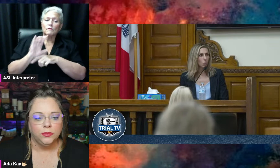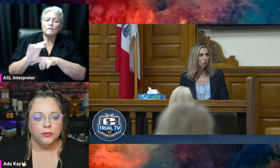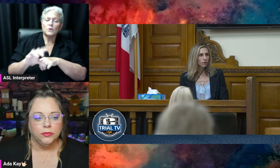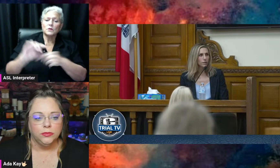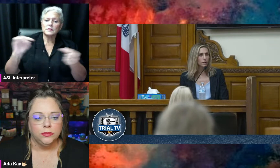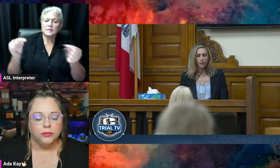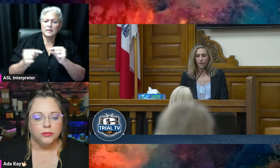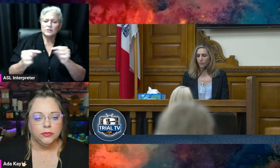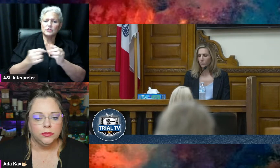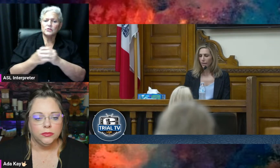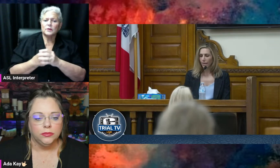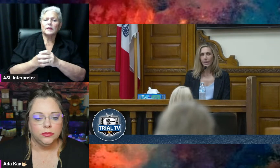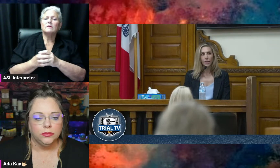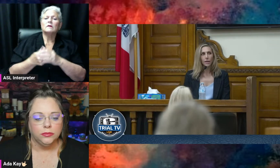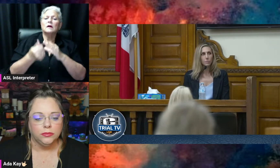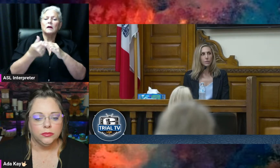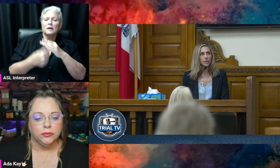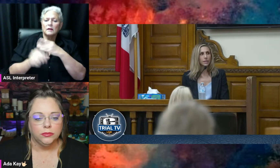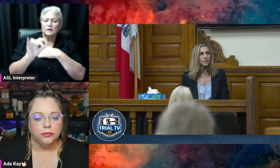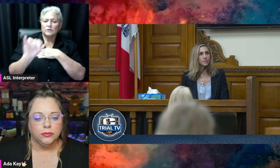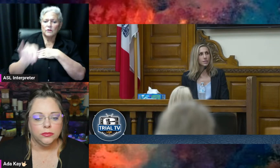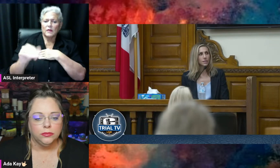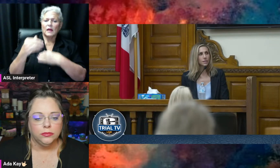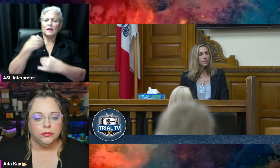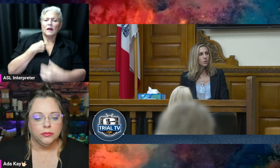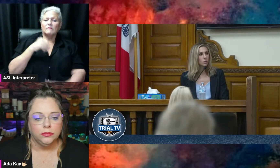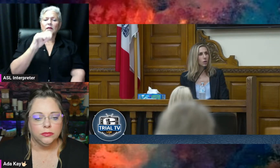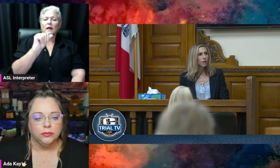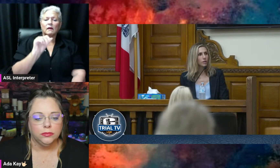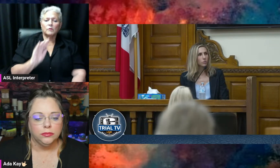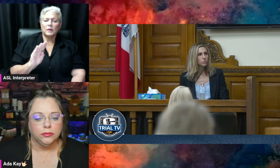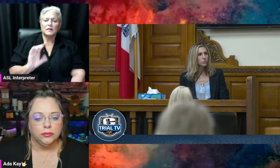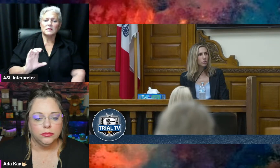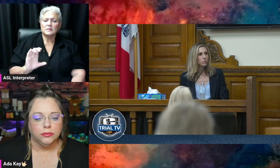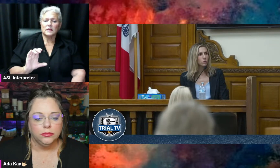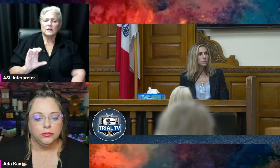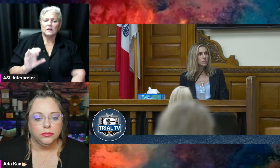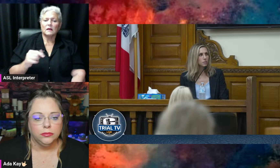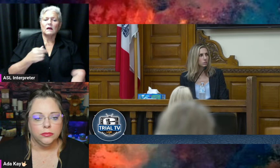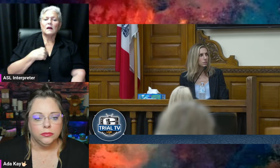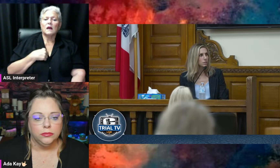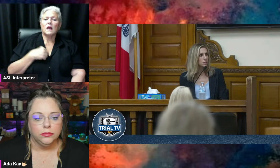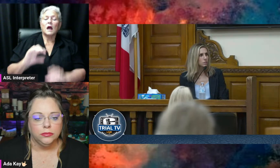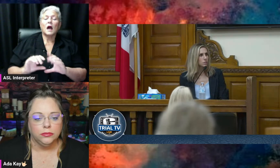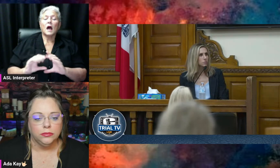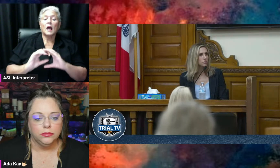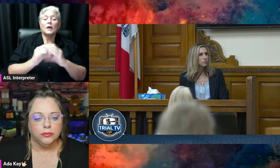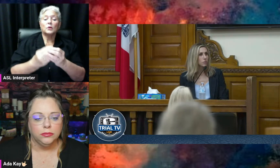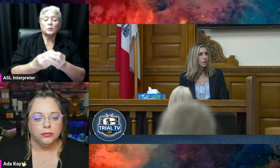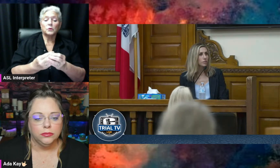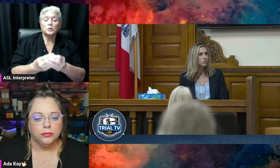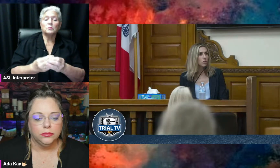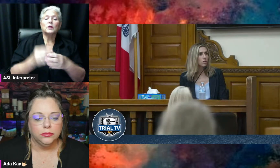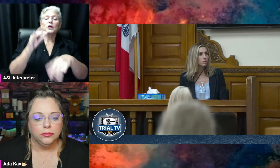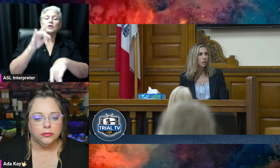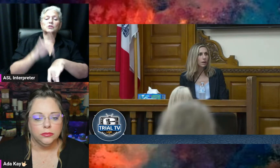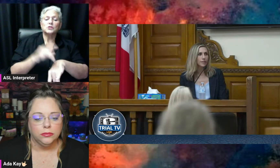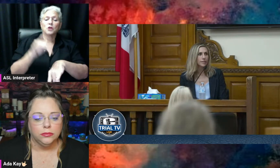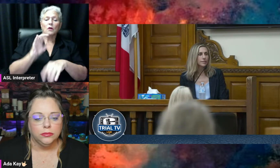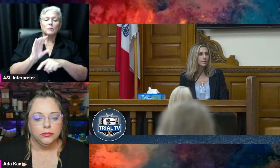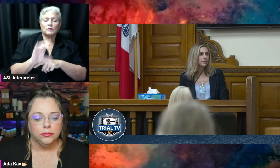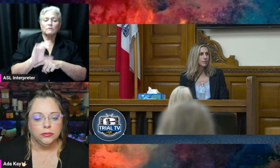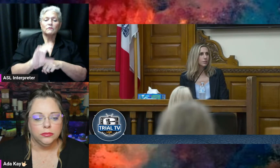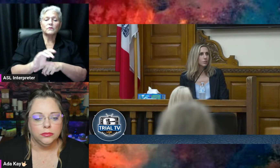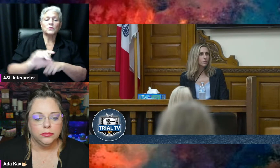Underneath that 1, I have an A, a B, and a C, where I group sharp force injuries in terms of location on